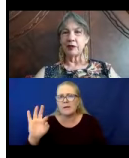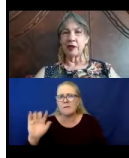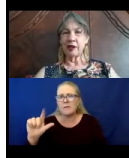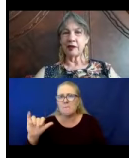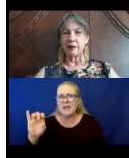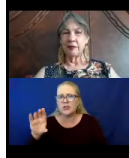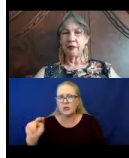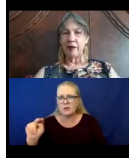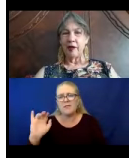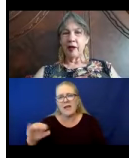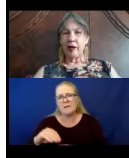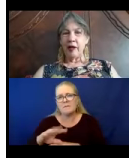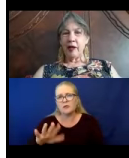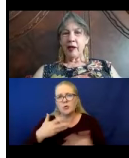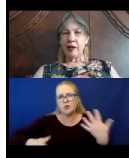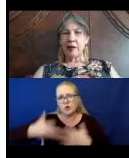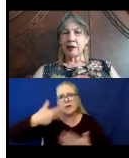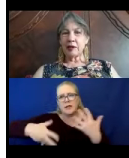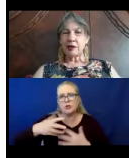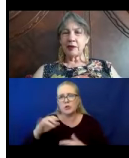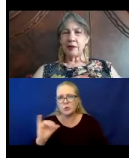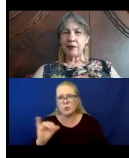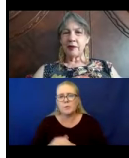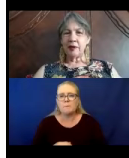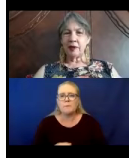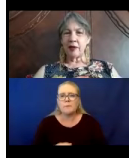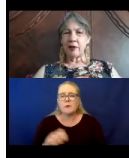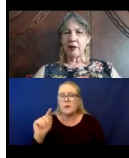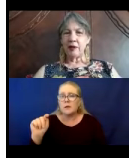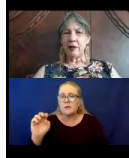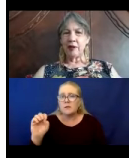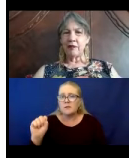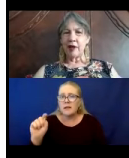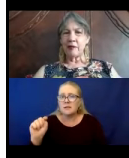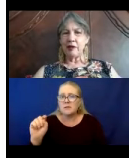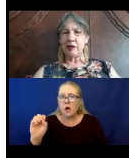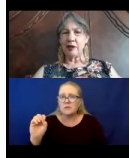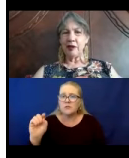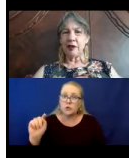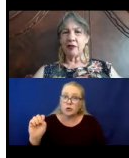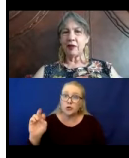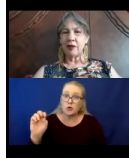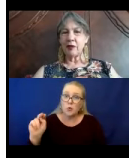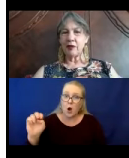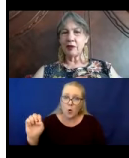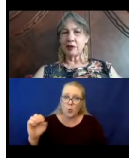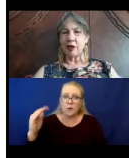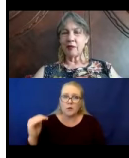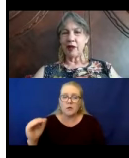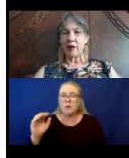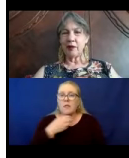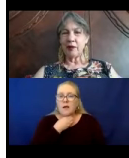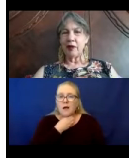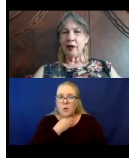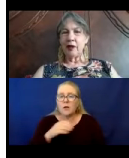circulation. And then testosterone, thyroid, vitamin D and ferritin, which is a type